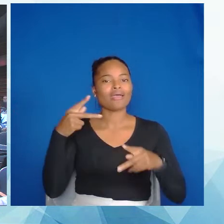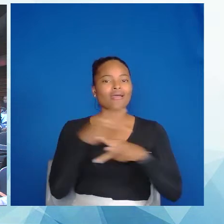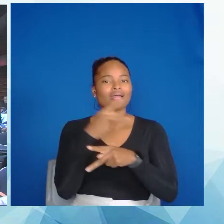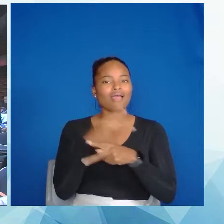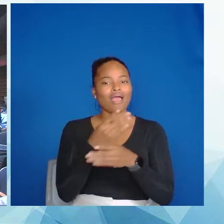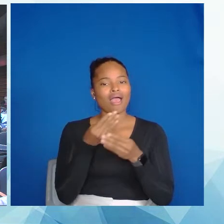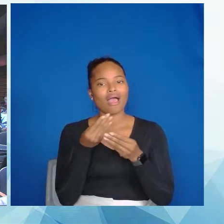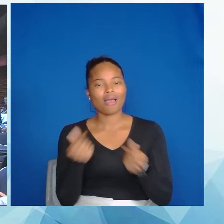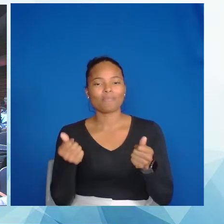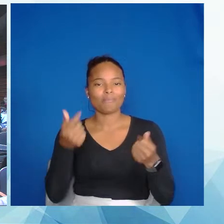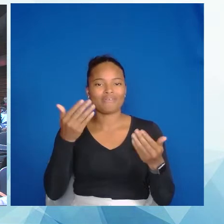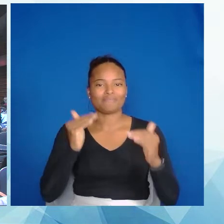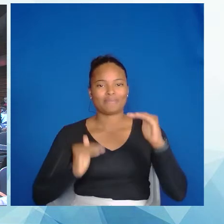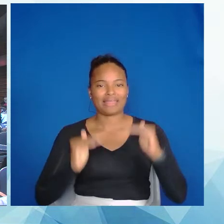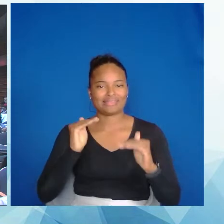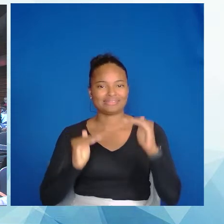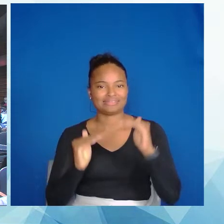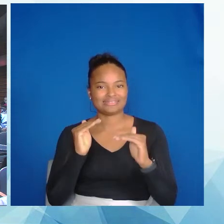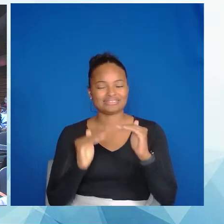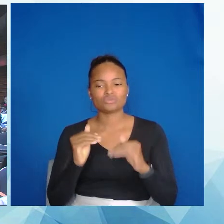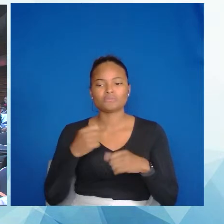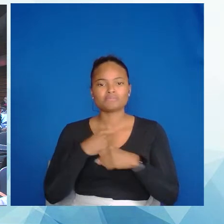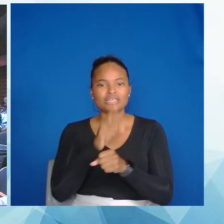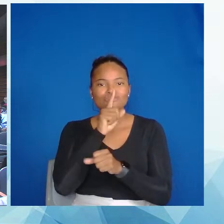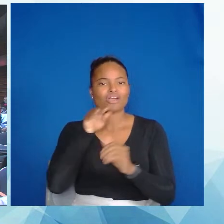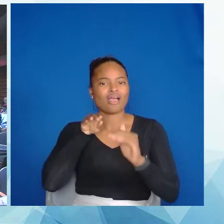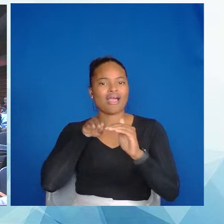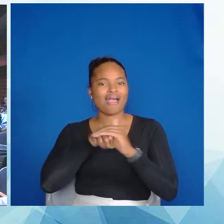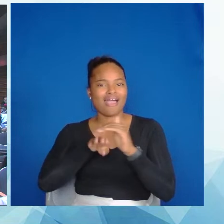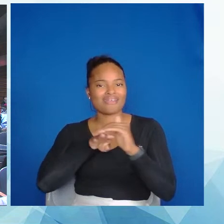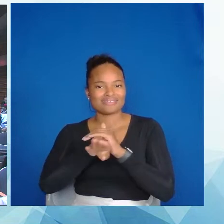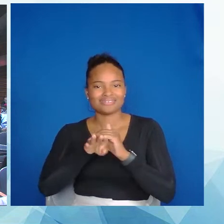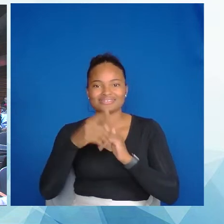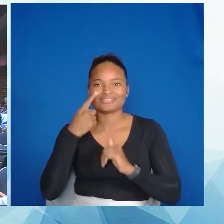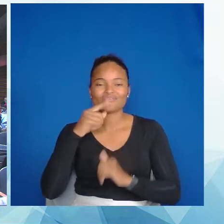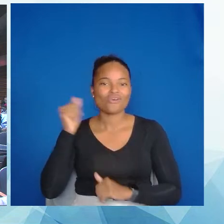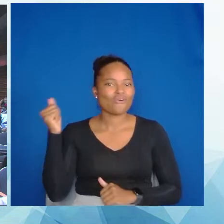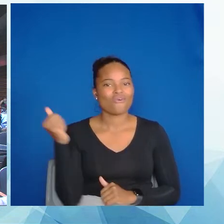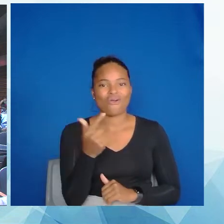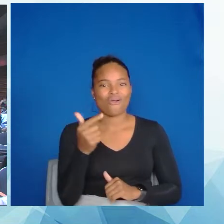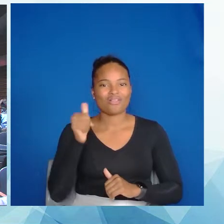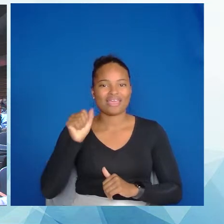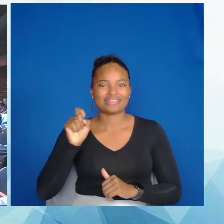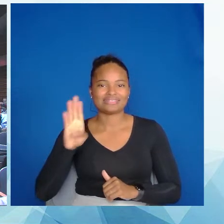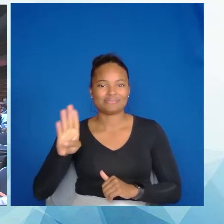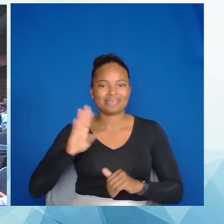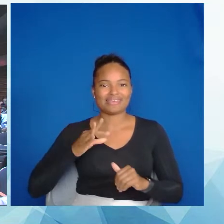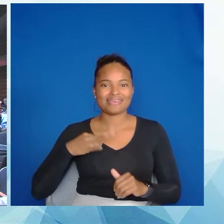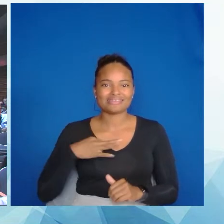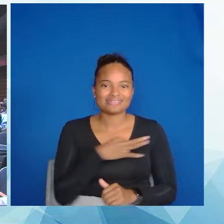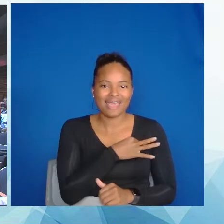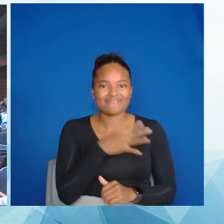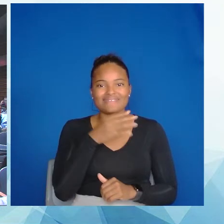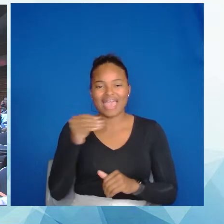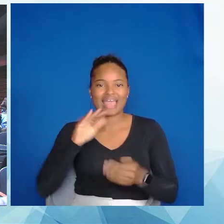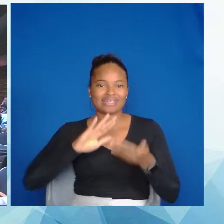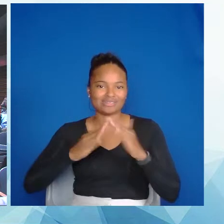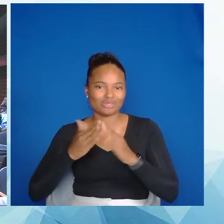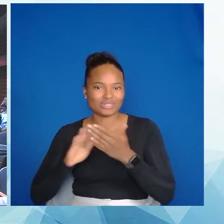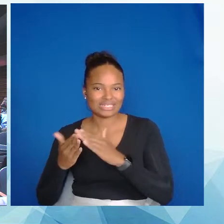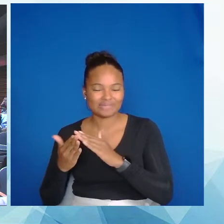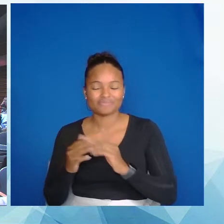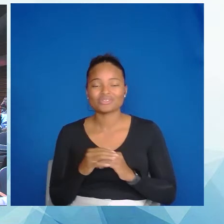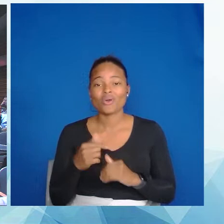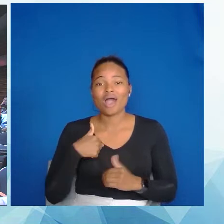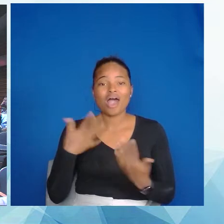is in terms of ensuring access for all of our ASDB employees and our whole community. So I would just like to